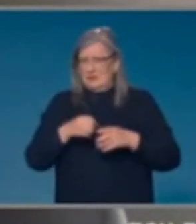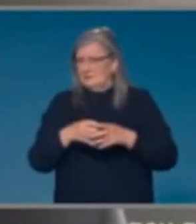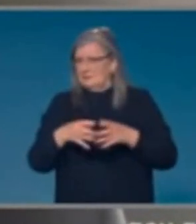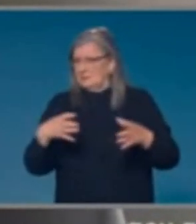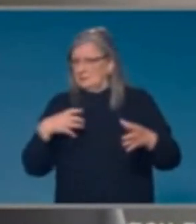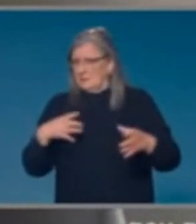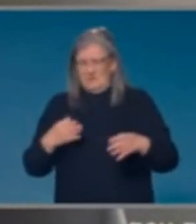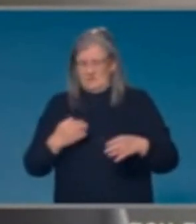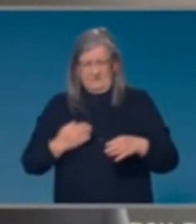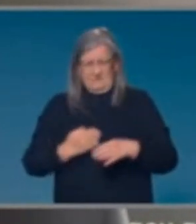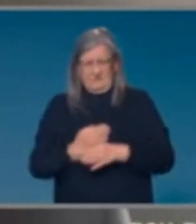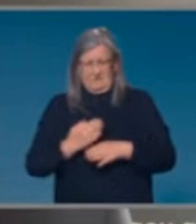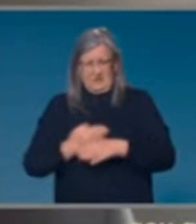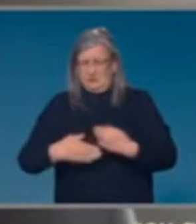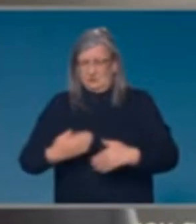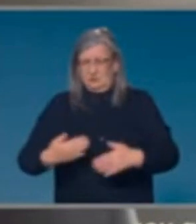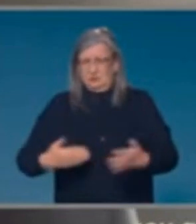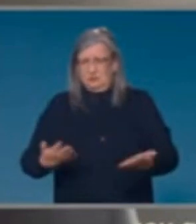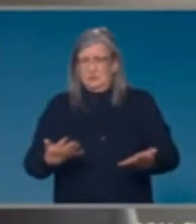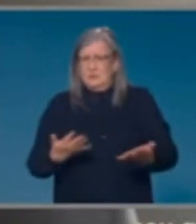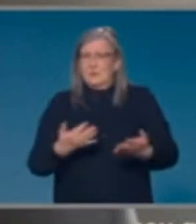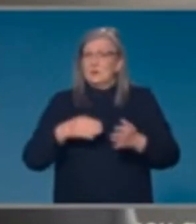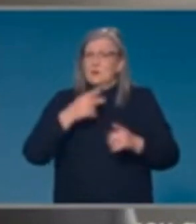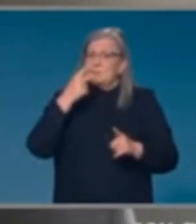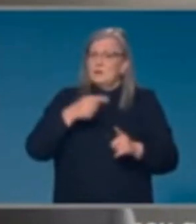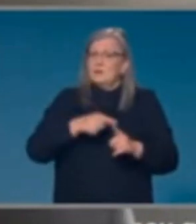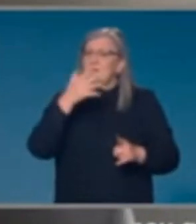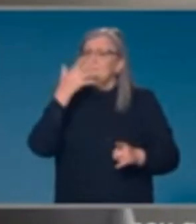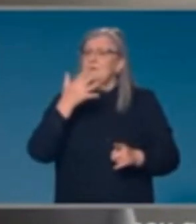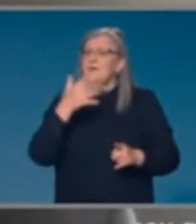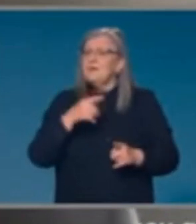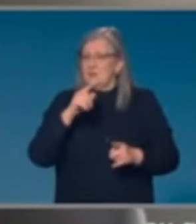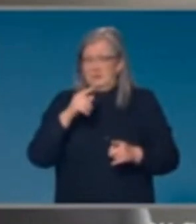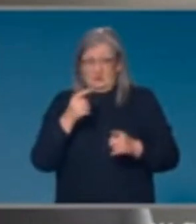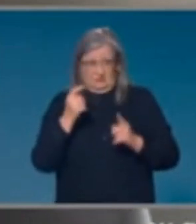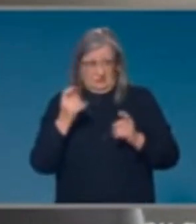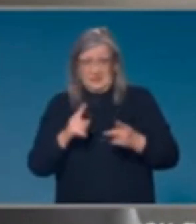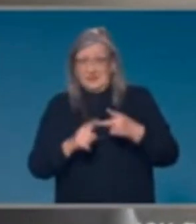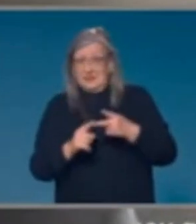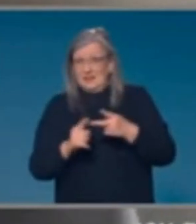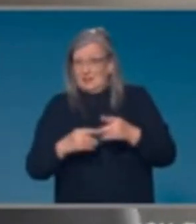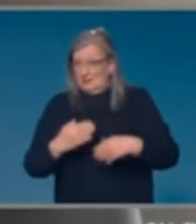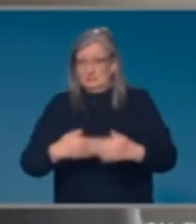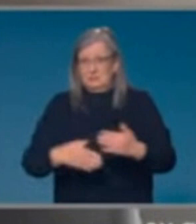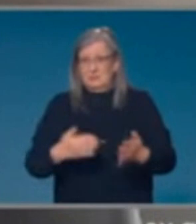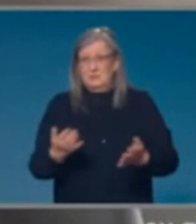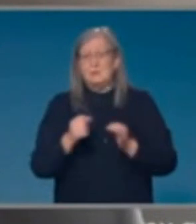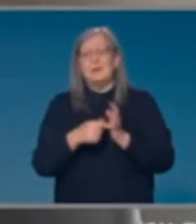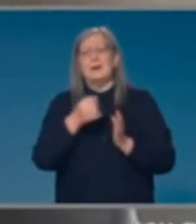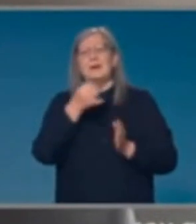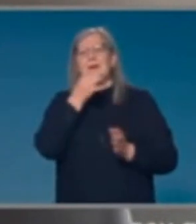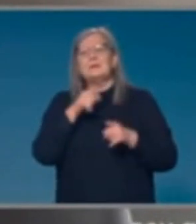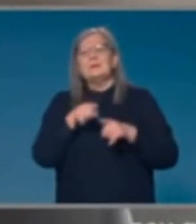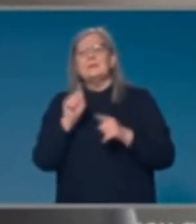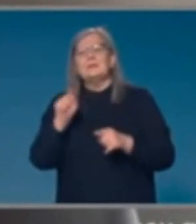acceleration in terms of the second doses now for that cohort, which is important, but it is a bit patchy. New South